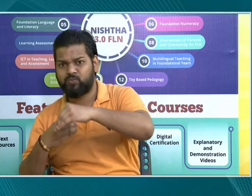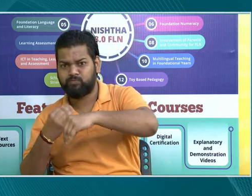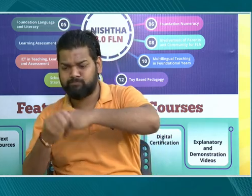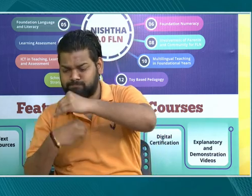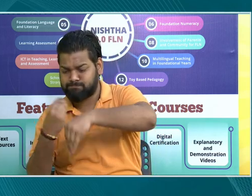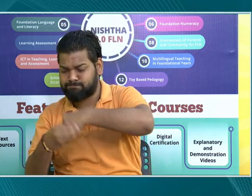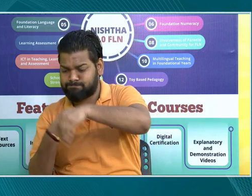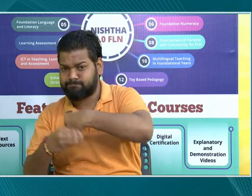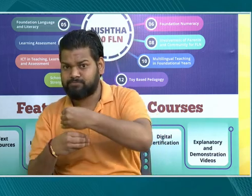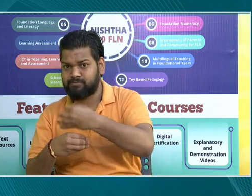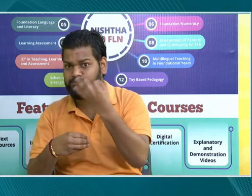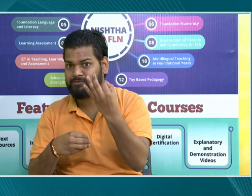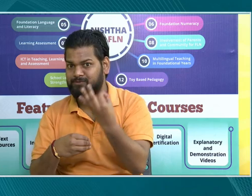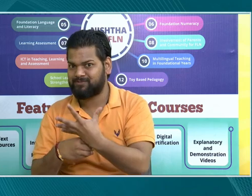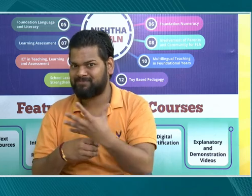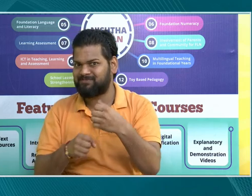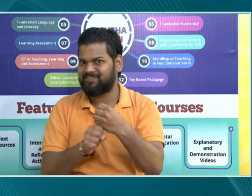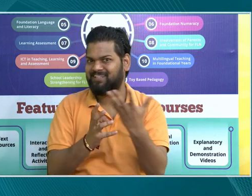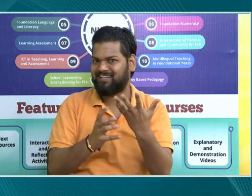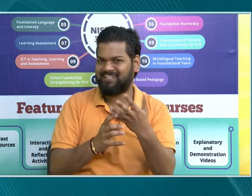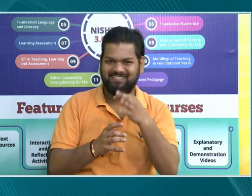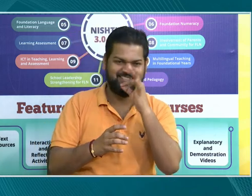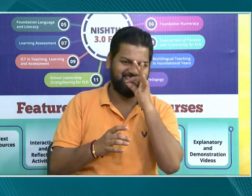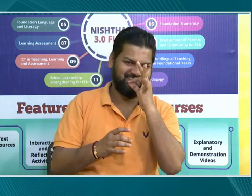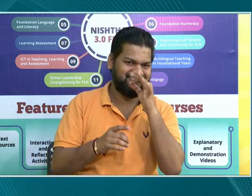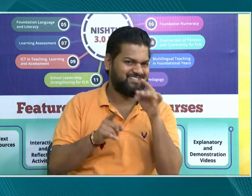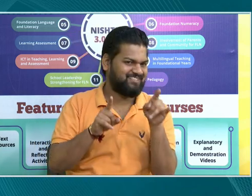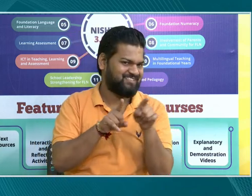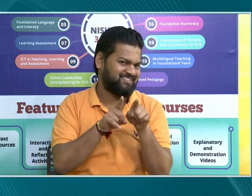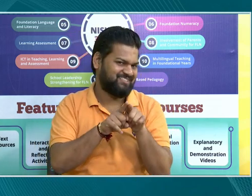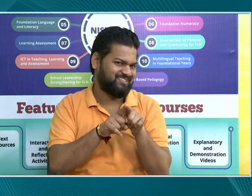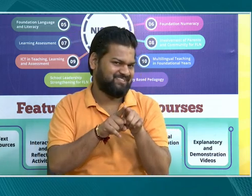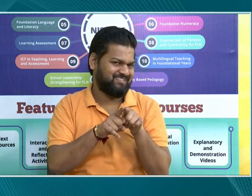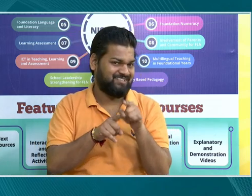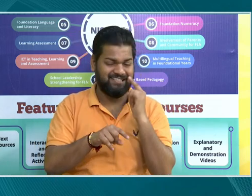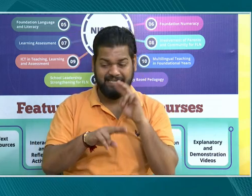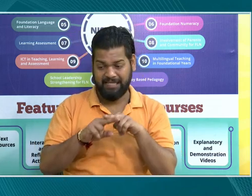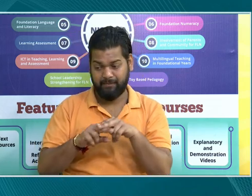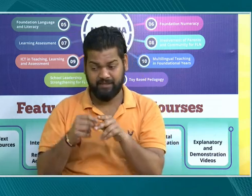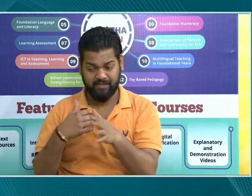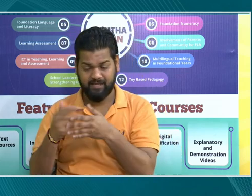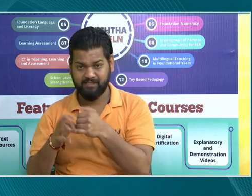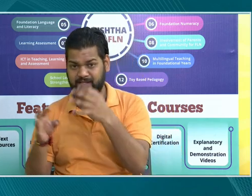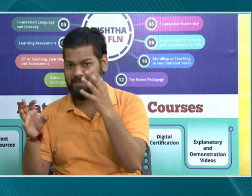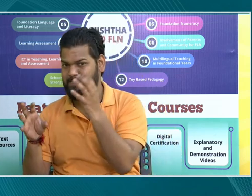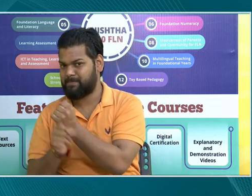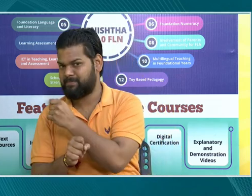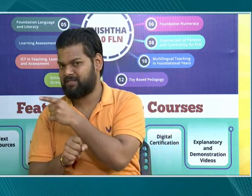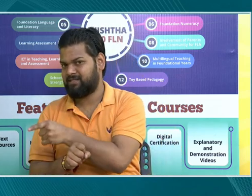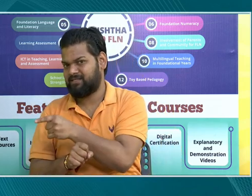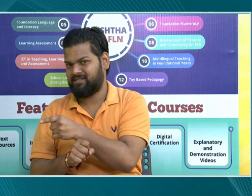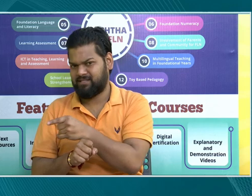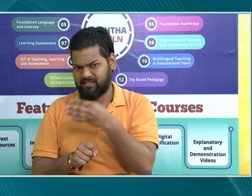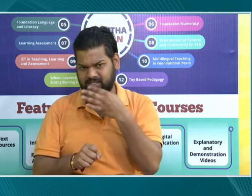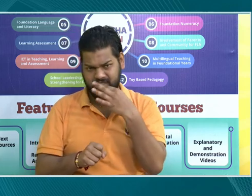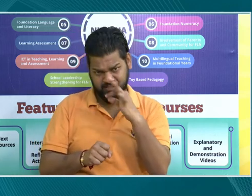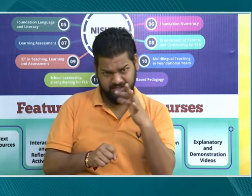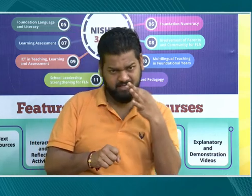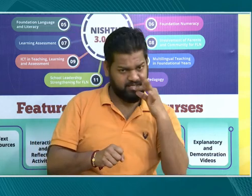sugar, nor tea leaves, not water, and not even milk. So this is what we does in